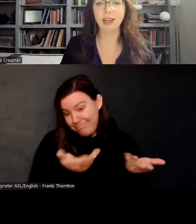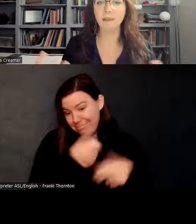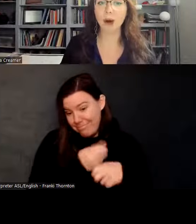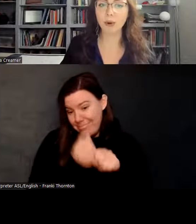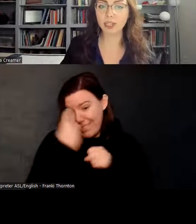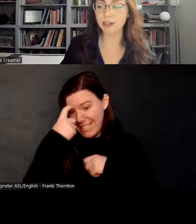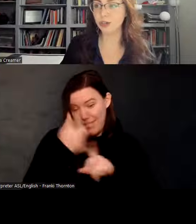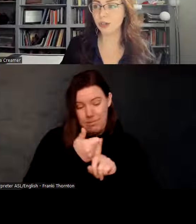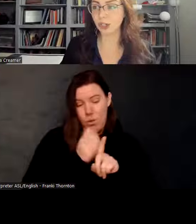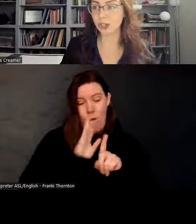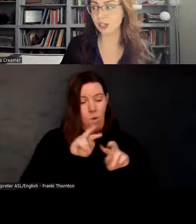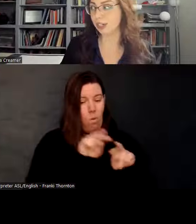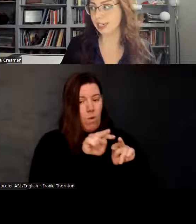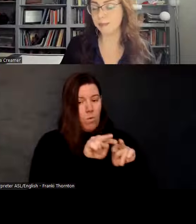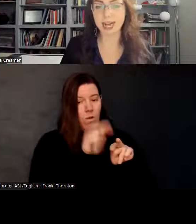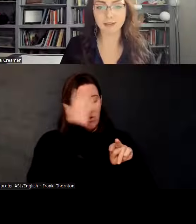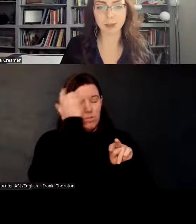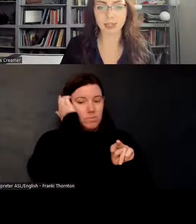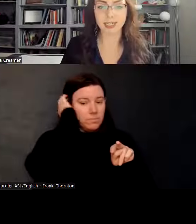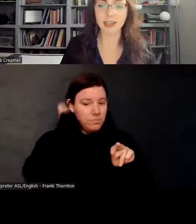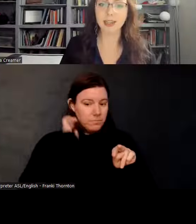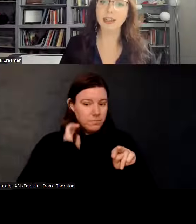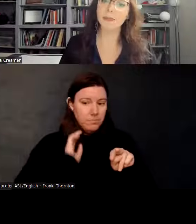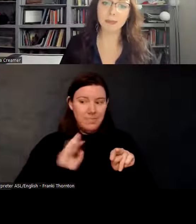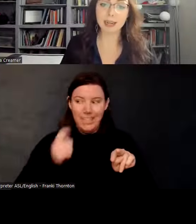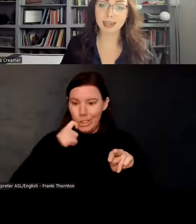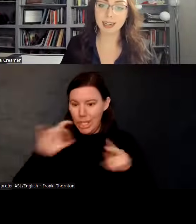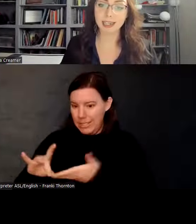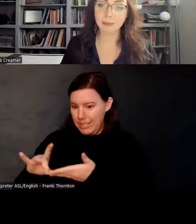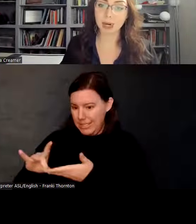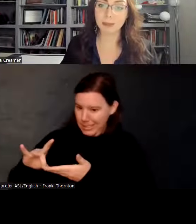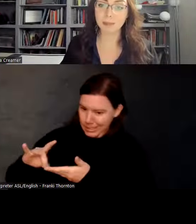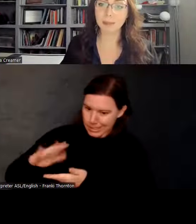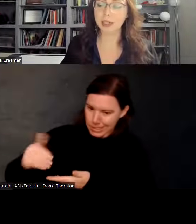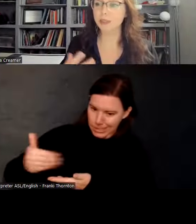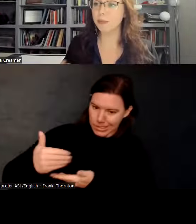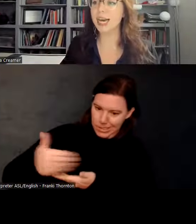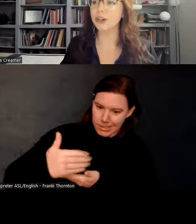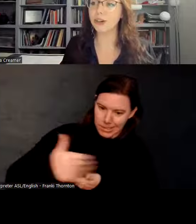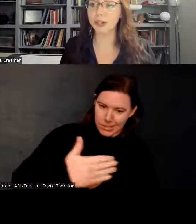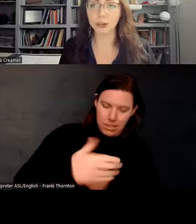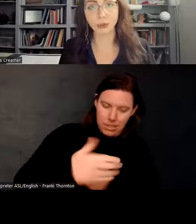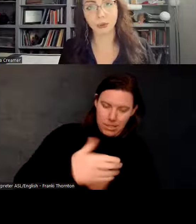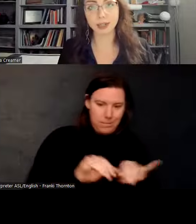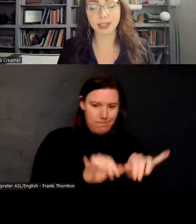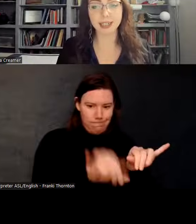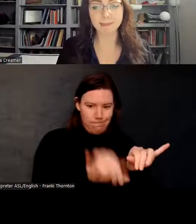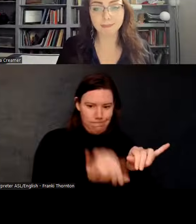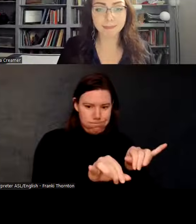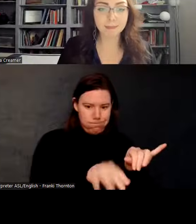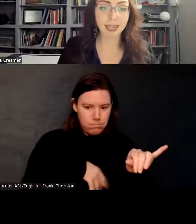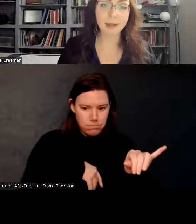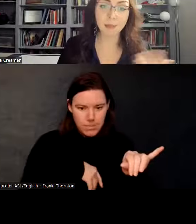with imposing infrastructure such as these massive buildings built by the king as perhaps a pointed reminder of their new